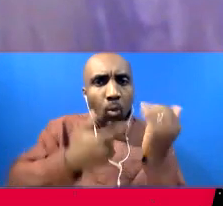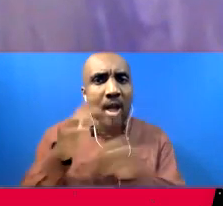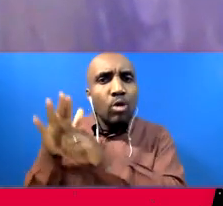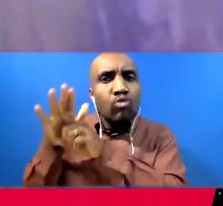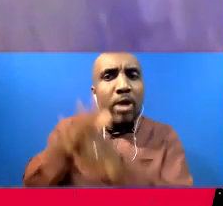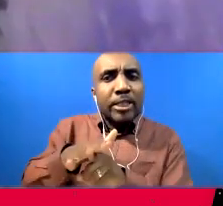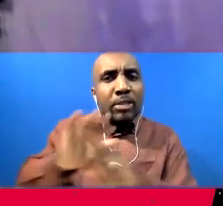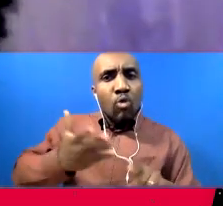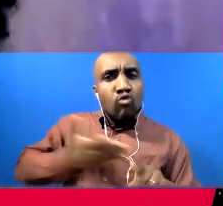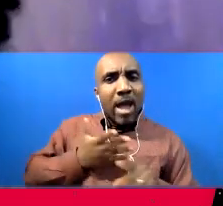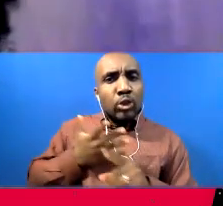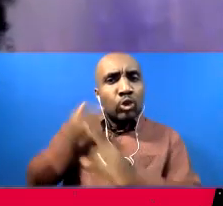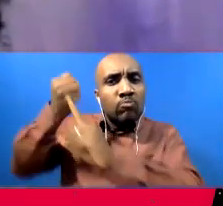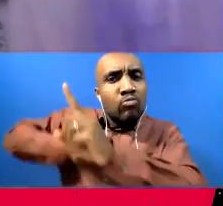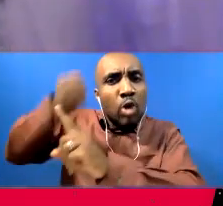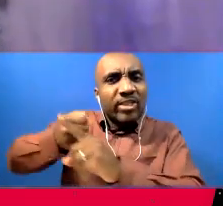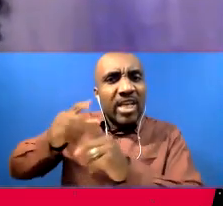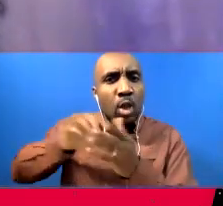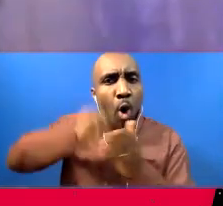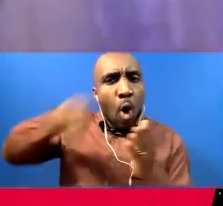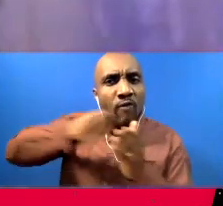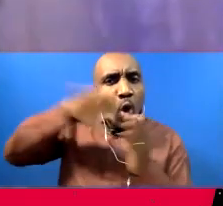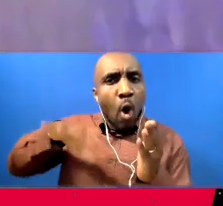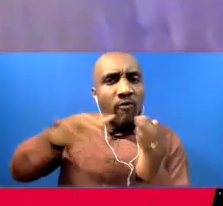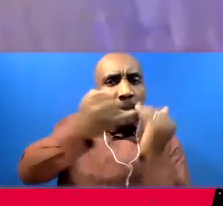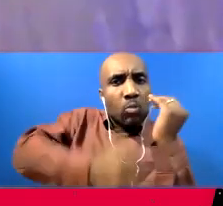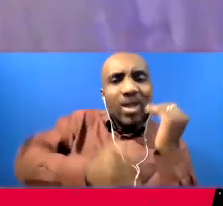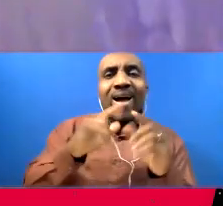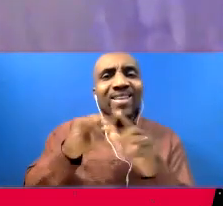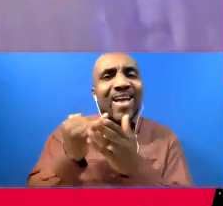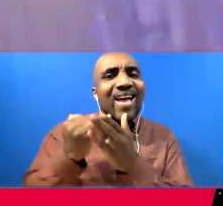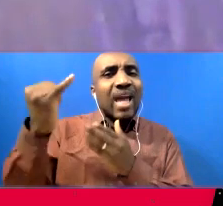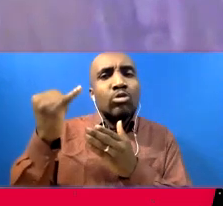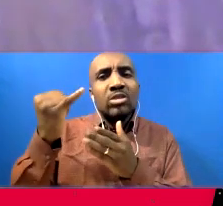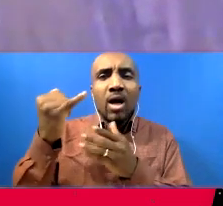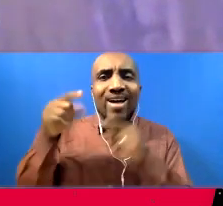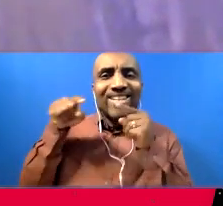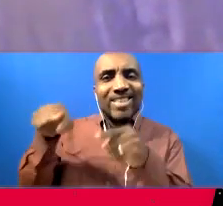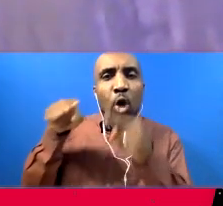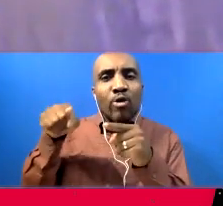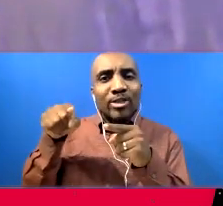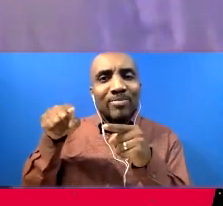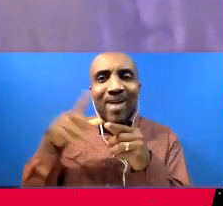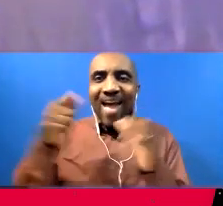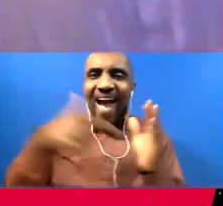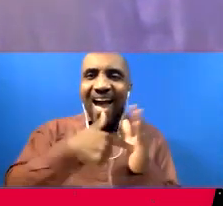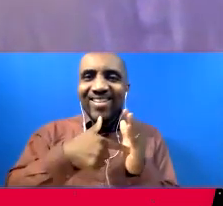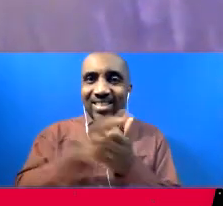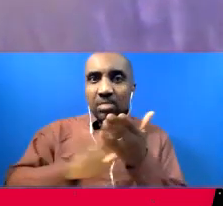repressive legislation, like in the case of the Counterterrorism and Security Act. So that's their sort of strategy around